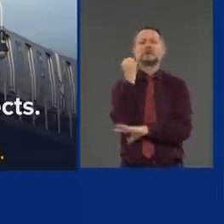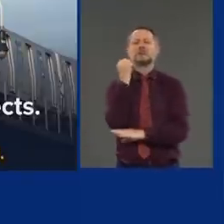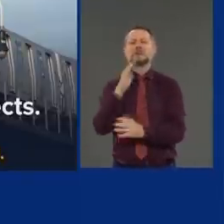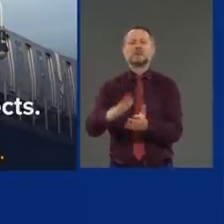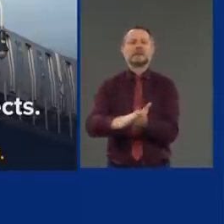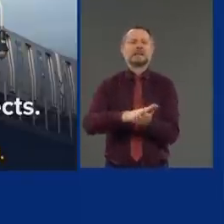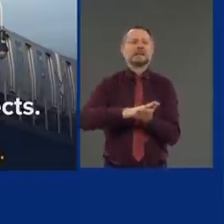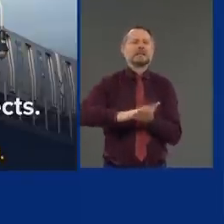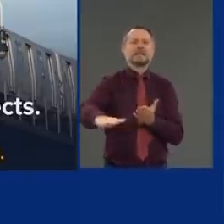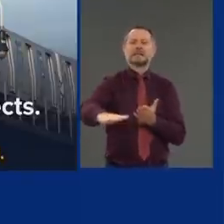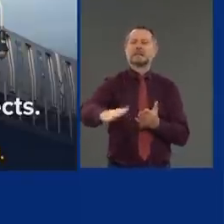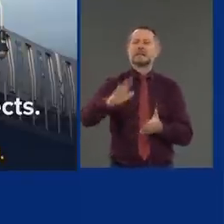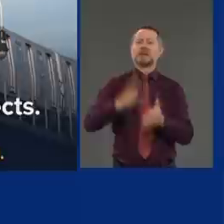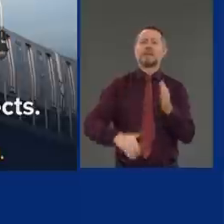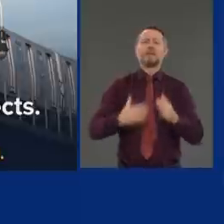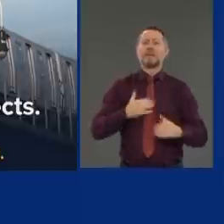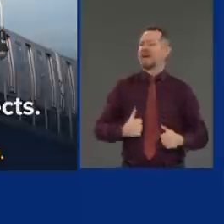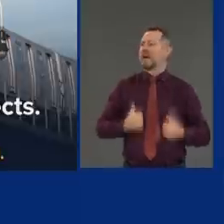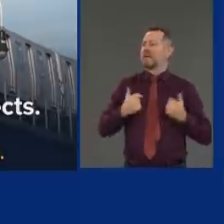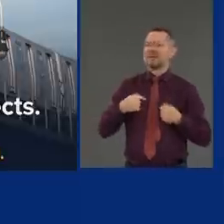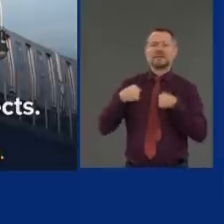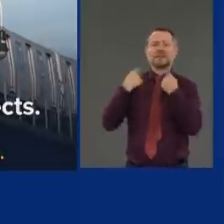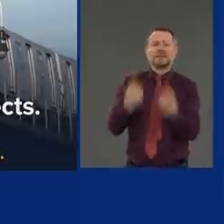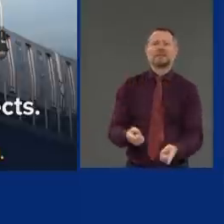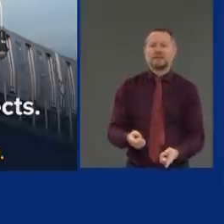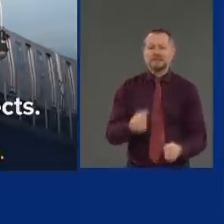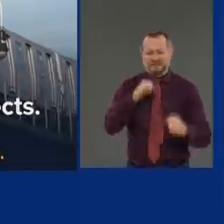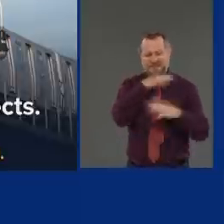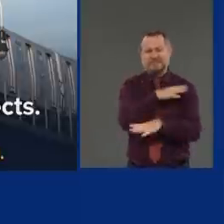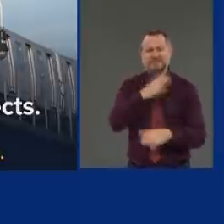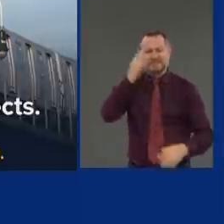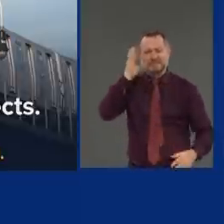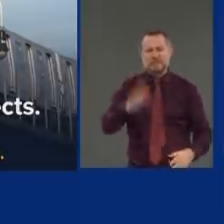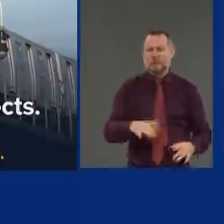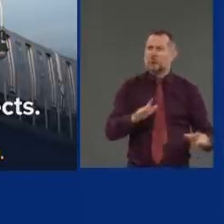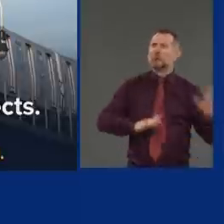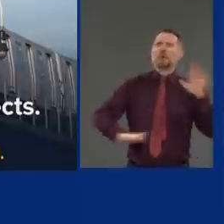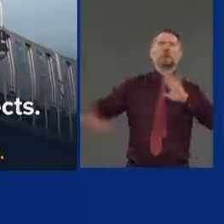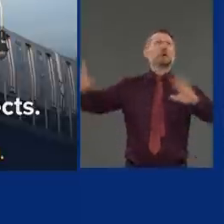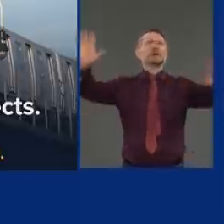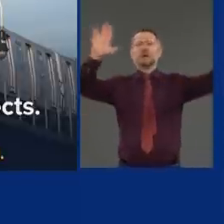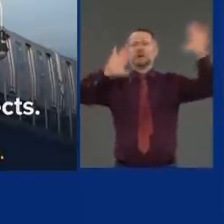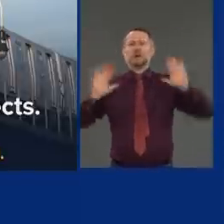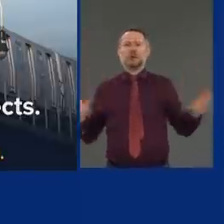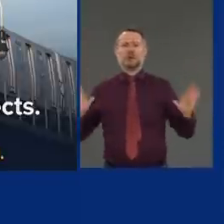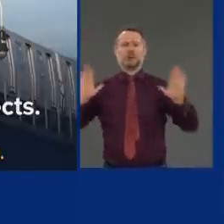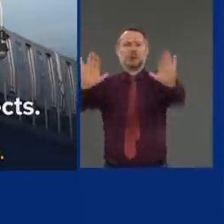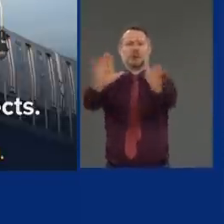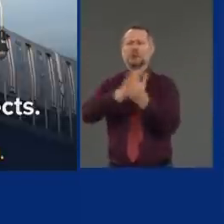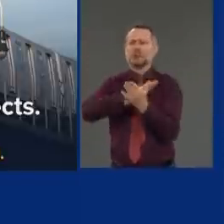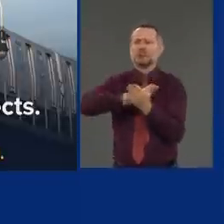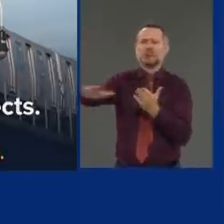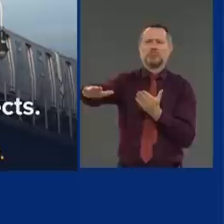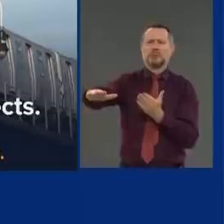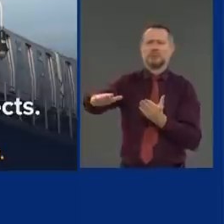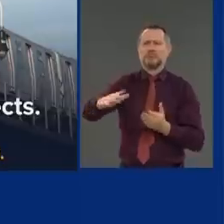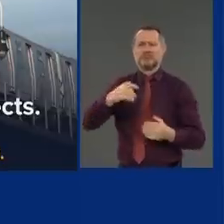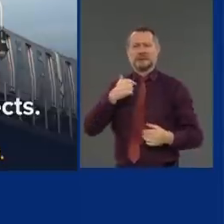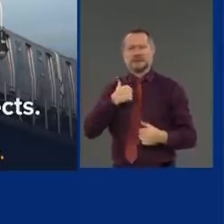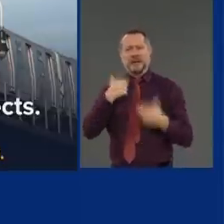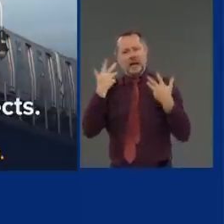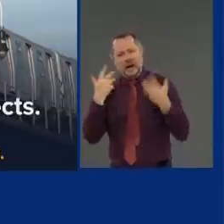Those stations are cleaner than they have ever been in my lifetime. We are now